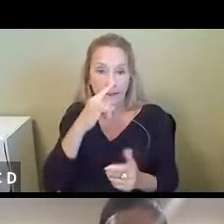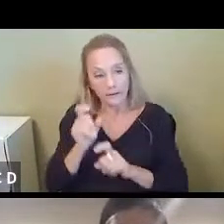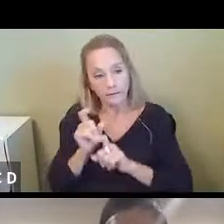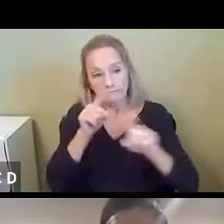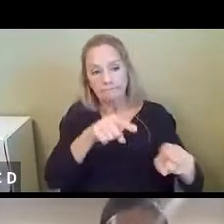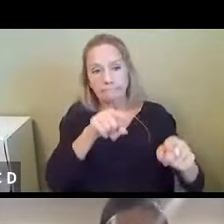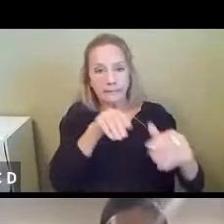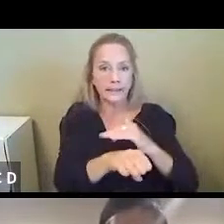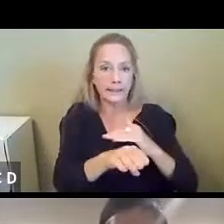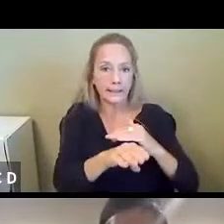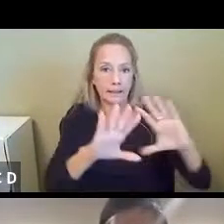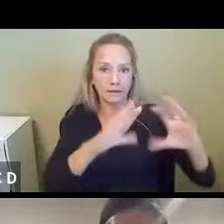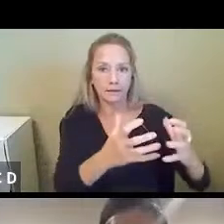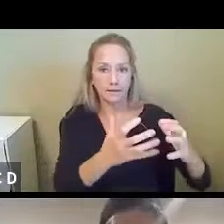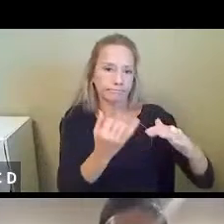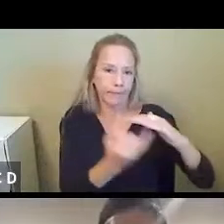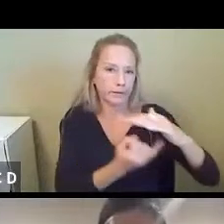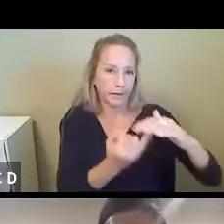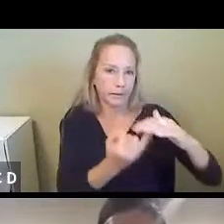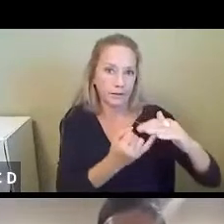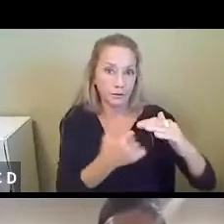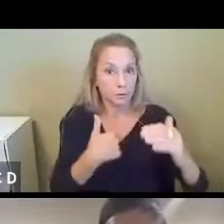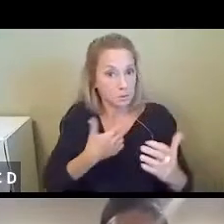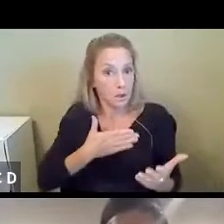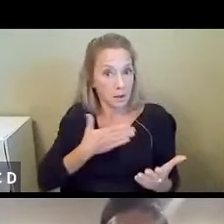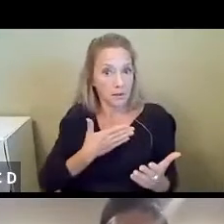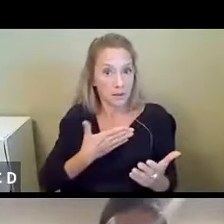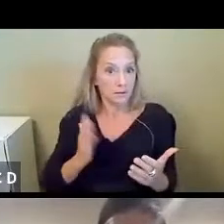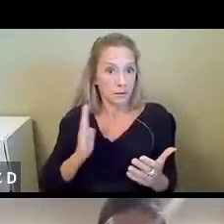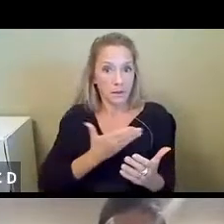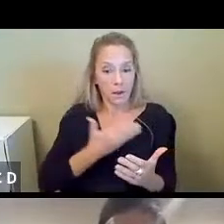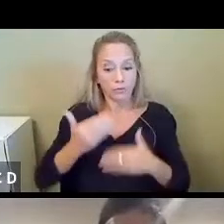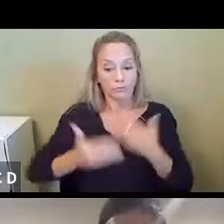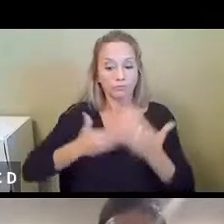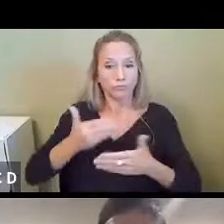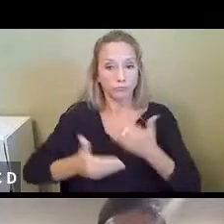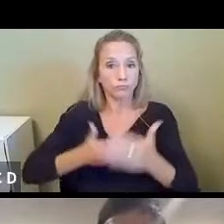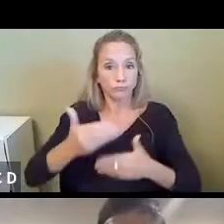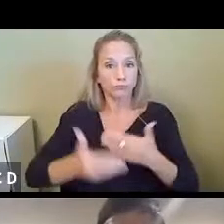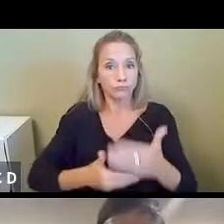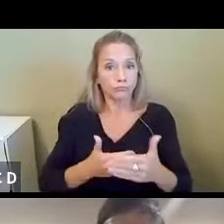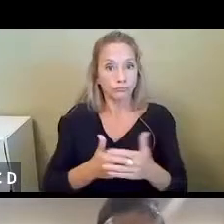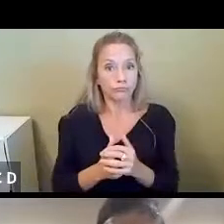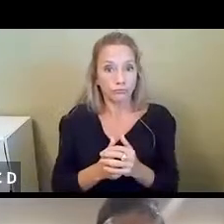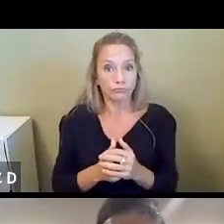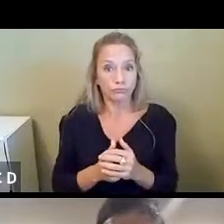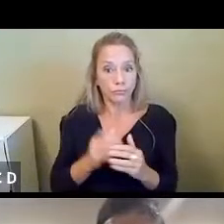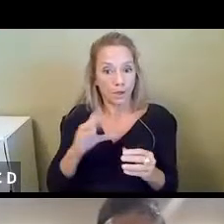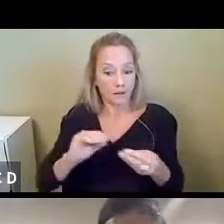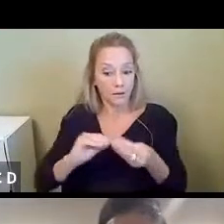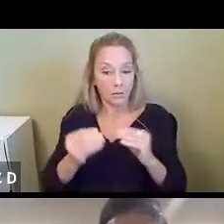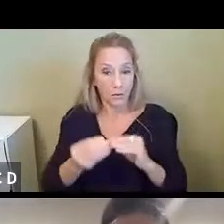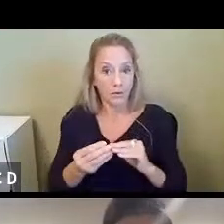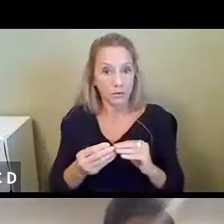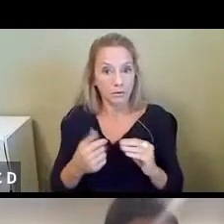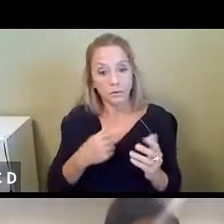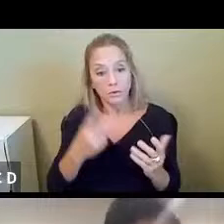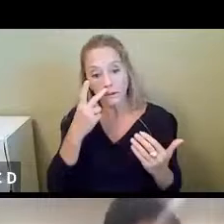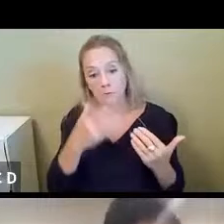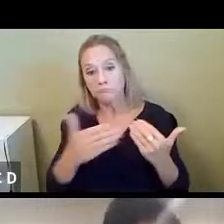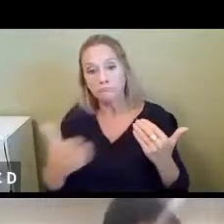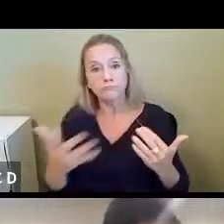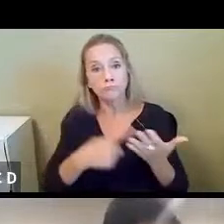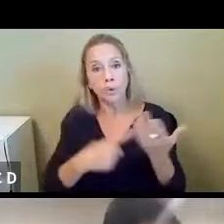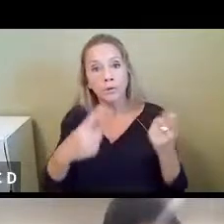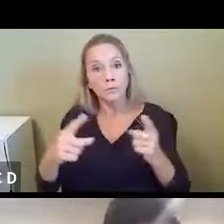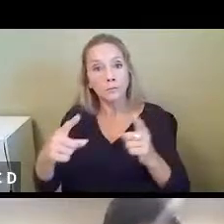isolation. We're happy with the direction of this. And we're going to continue to see where it goes. We were able